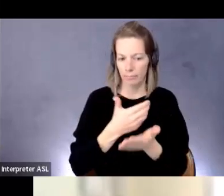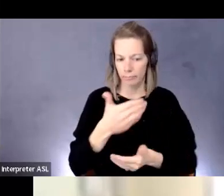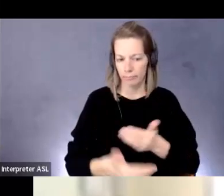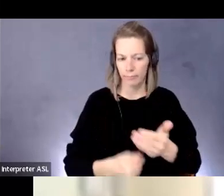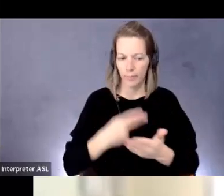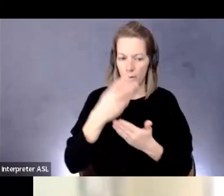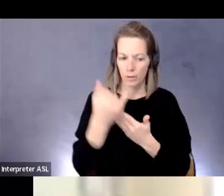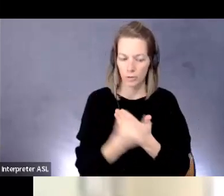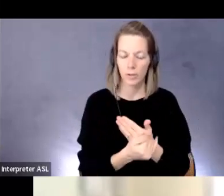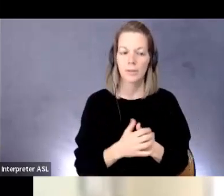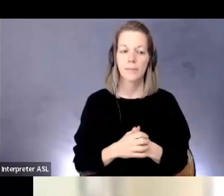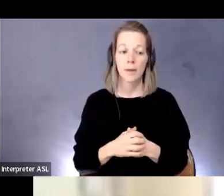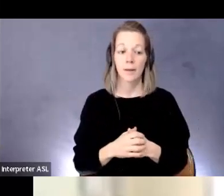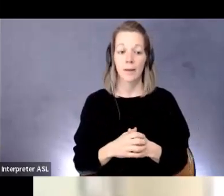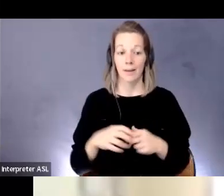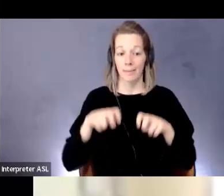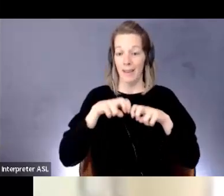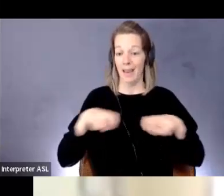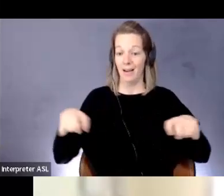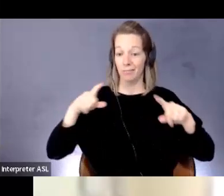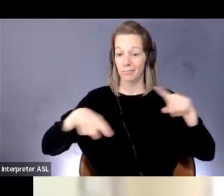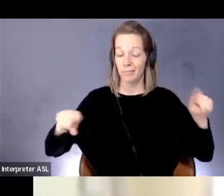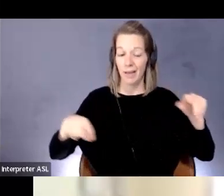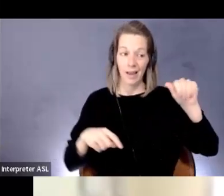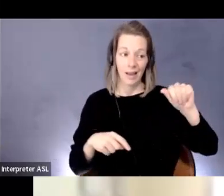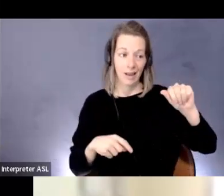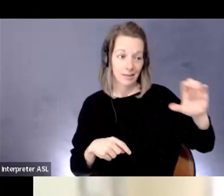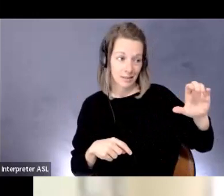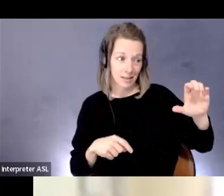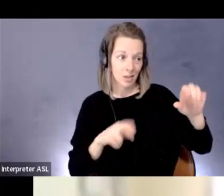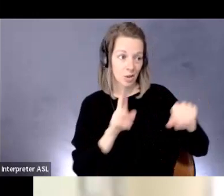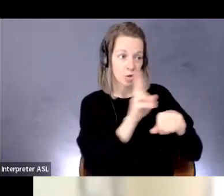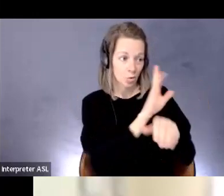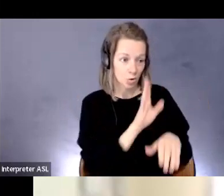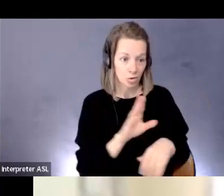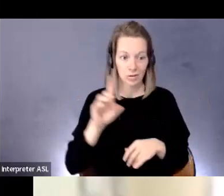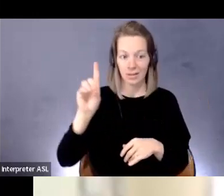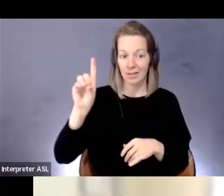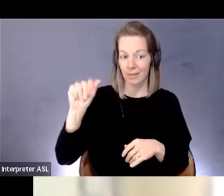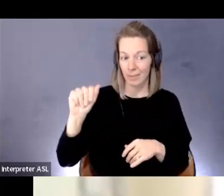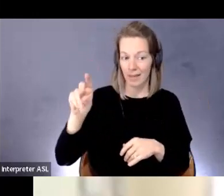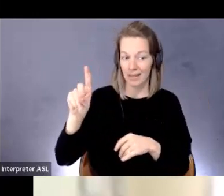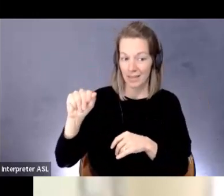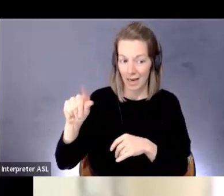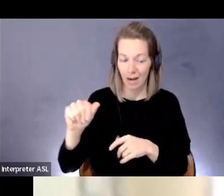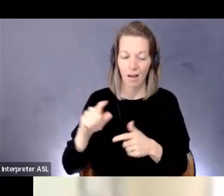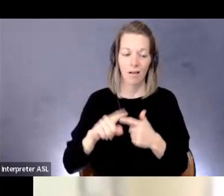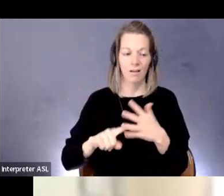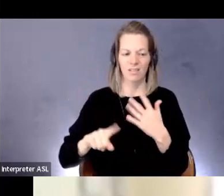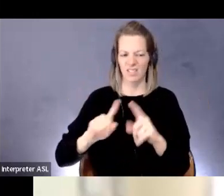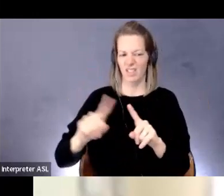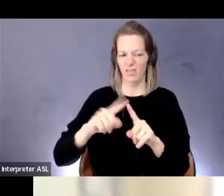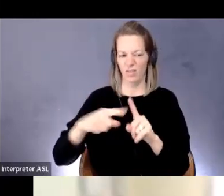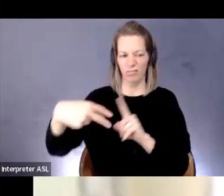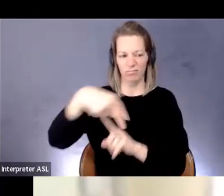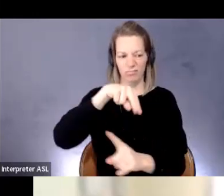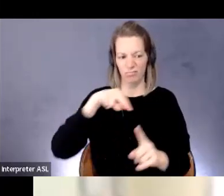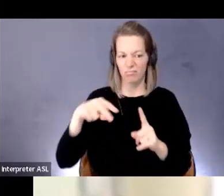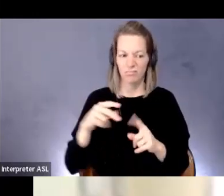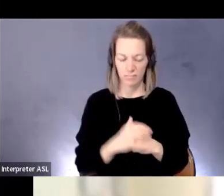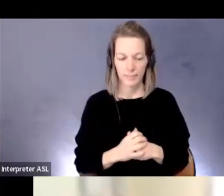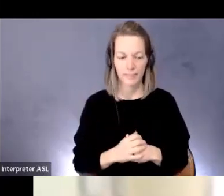project. The panel had a mix of AAC users, disability data experts, and experts in different aspects of our